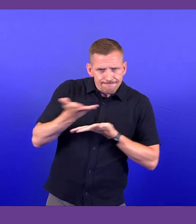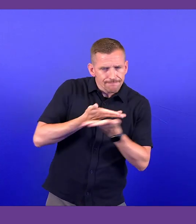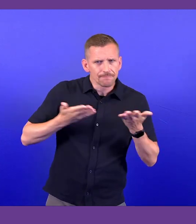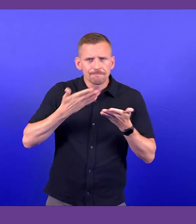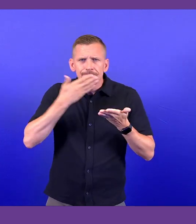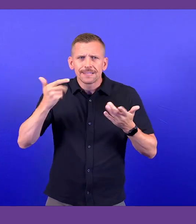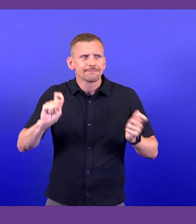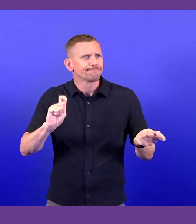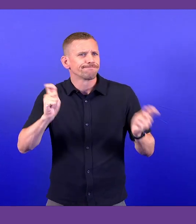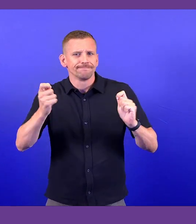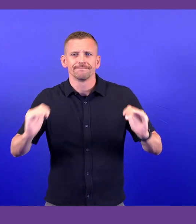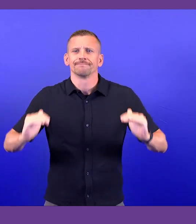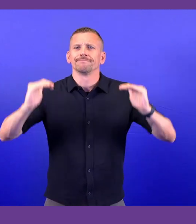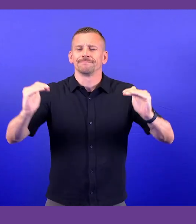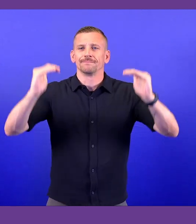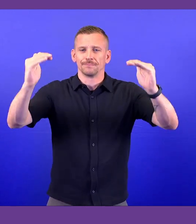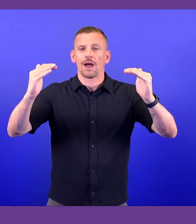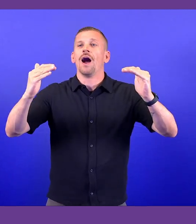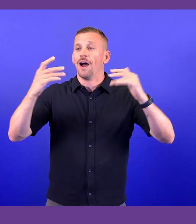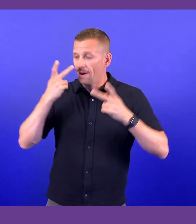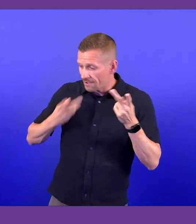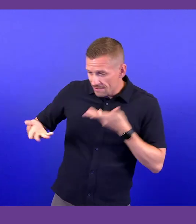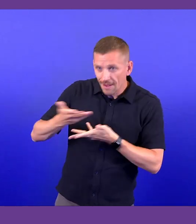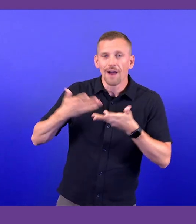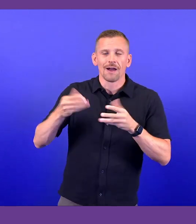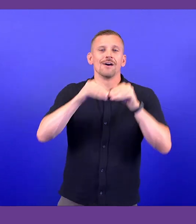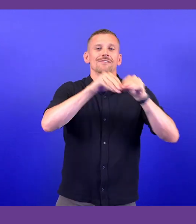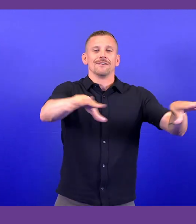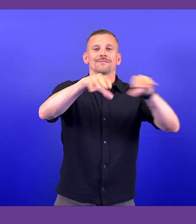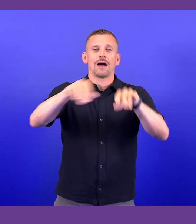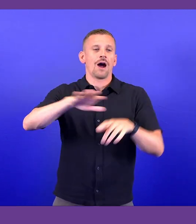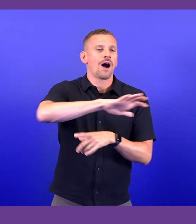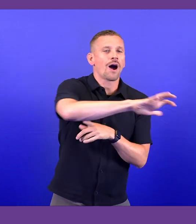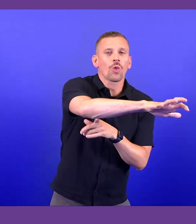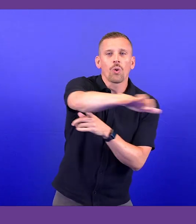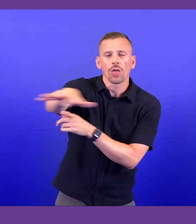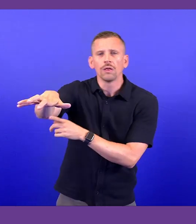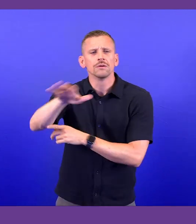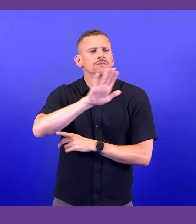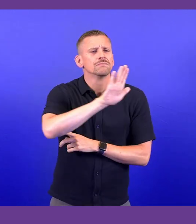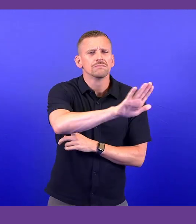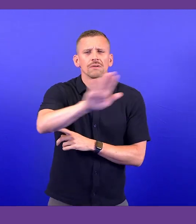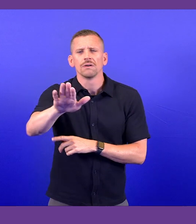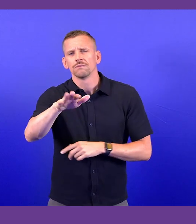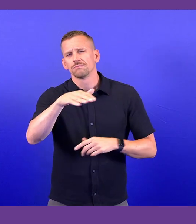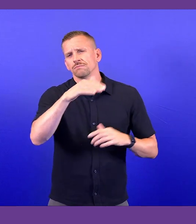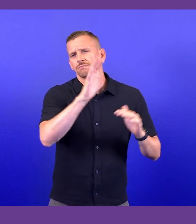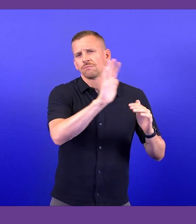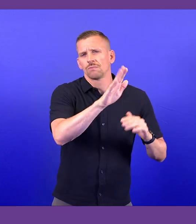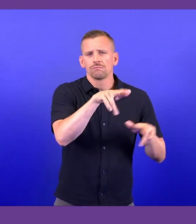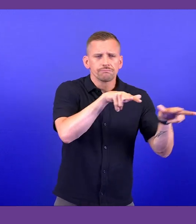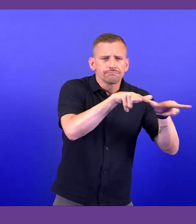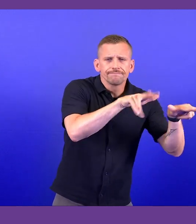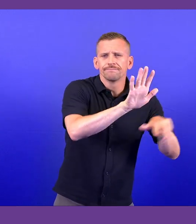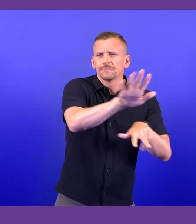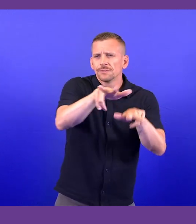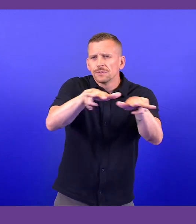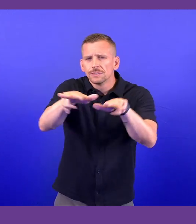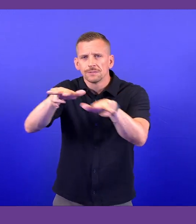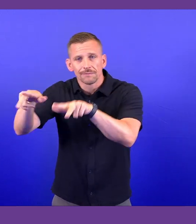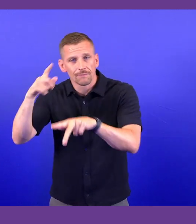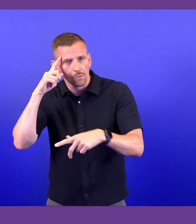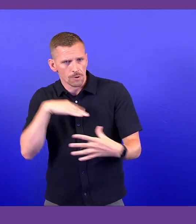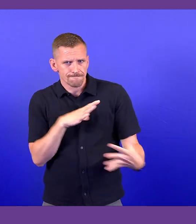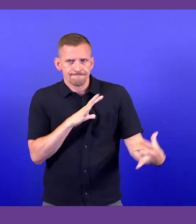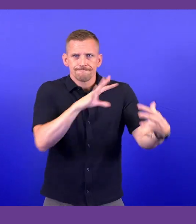how accessibility is organized at a strategic level in the different organizations, members of UITP. The working group